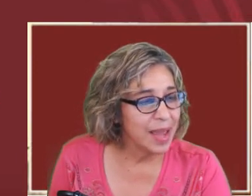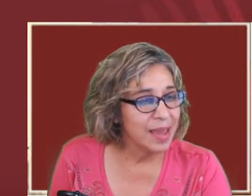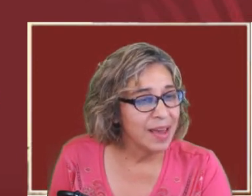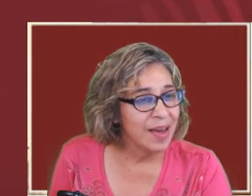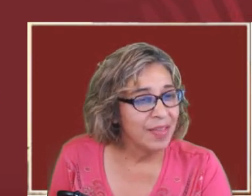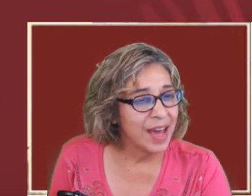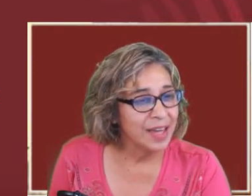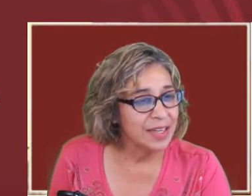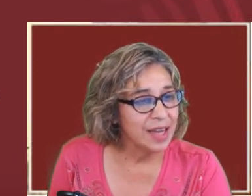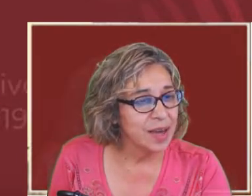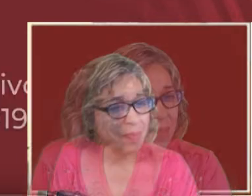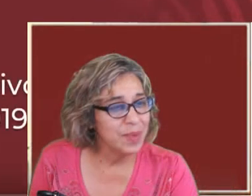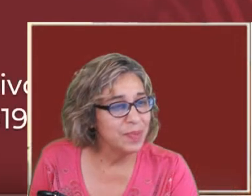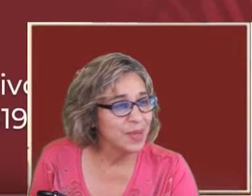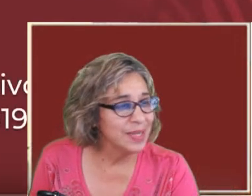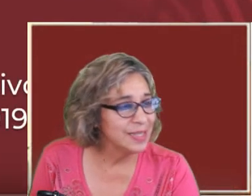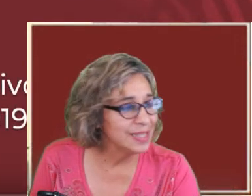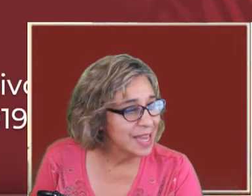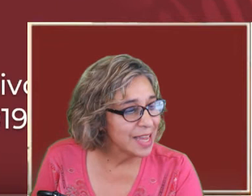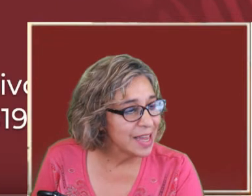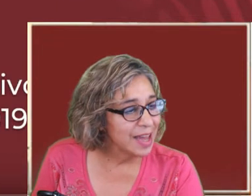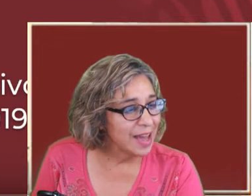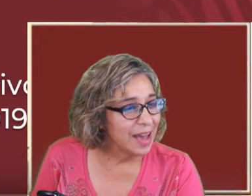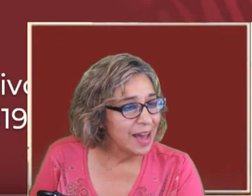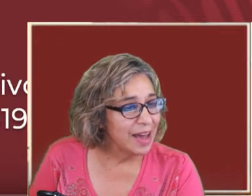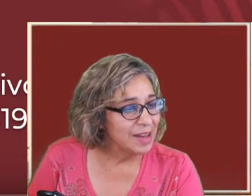way that people can see